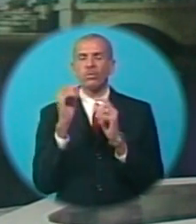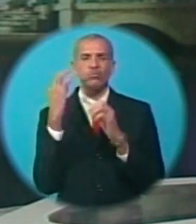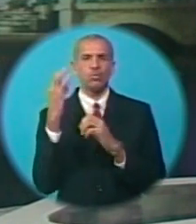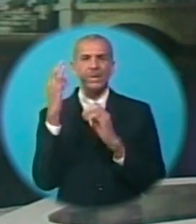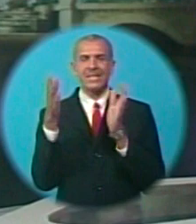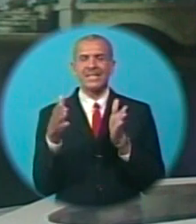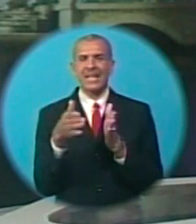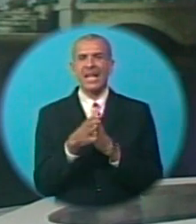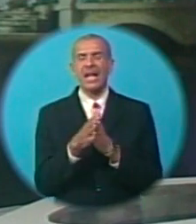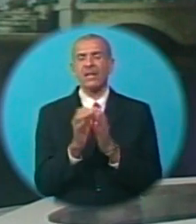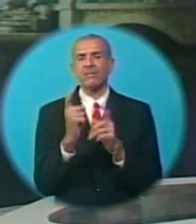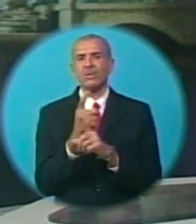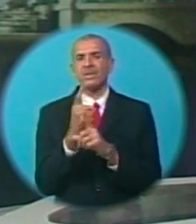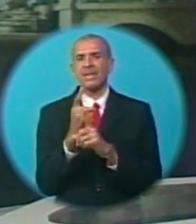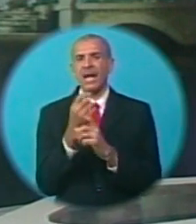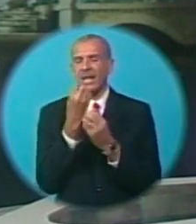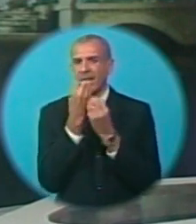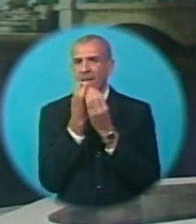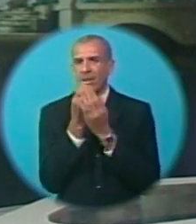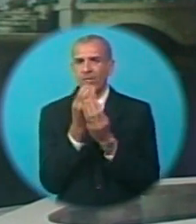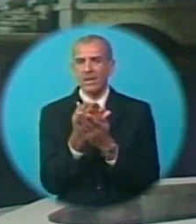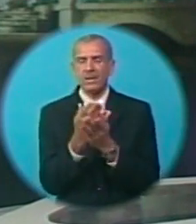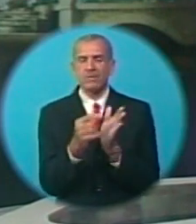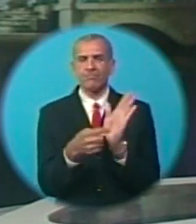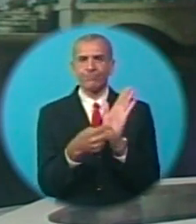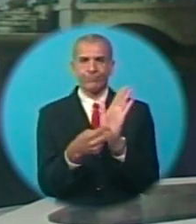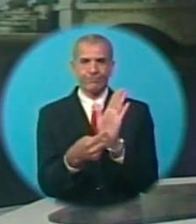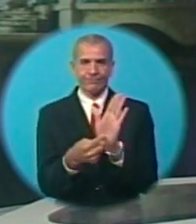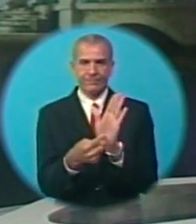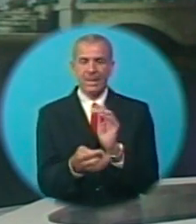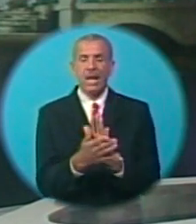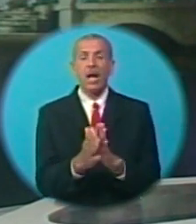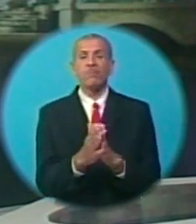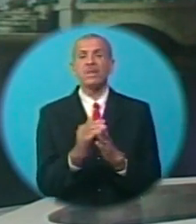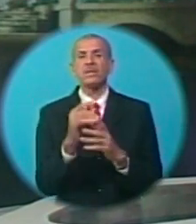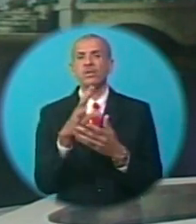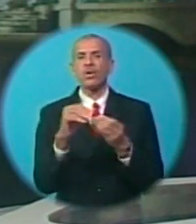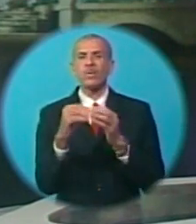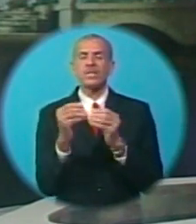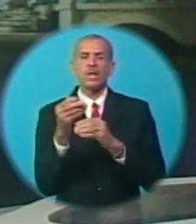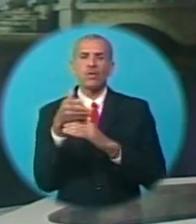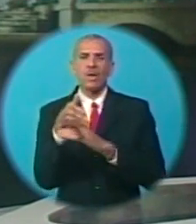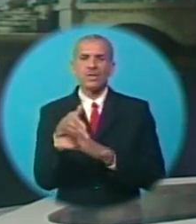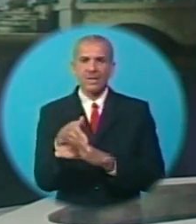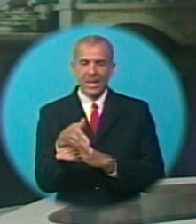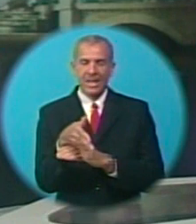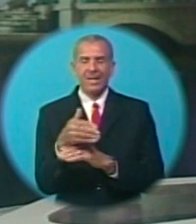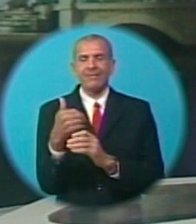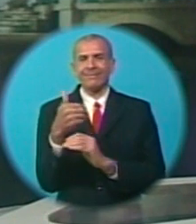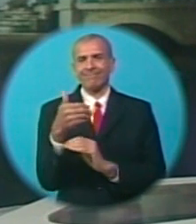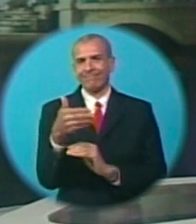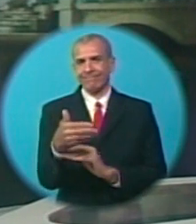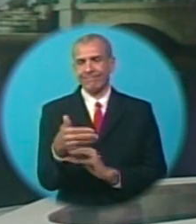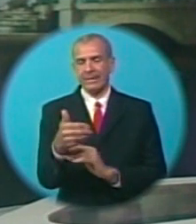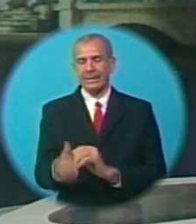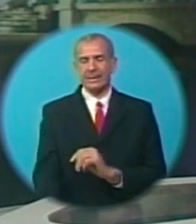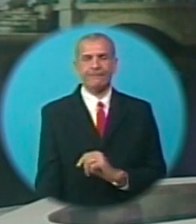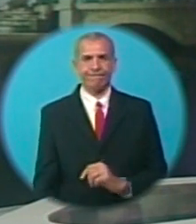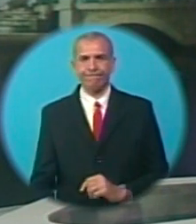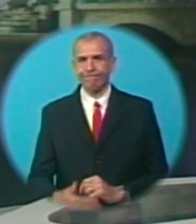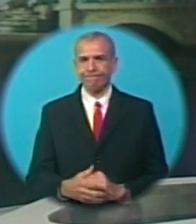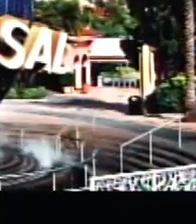the legitimacy of evidence in cases. Well, still to come, a look at some of the stories making headlines across our region. Stay with